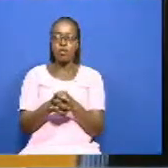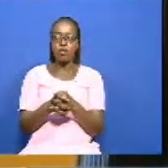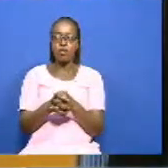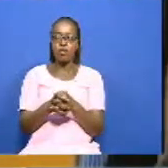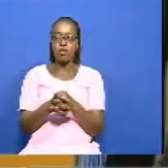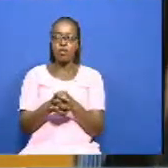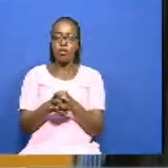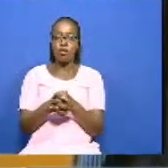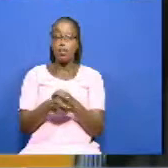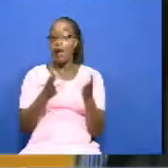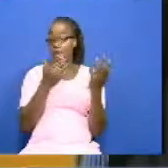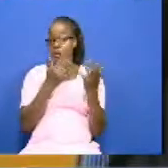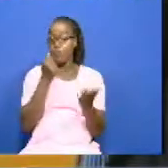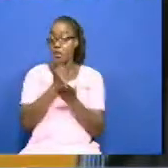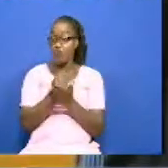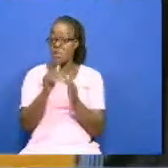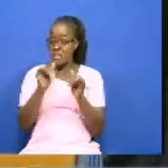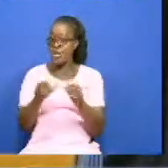but in the field, eh?